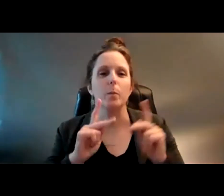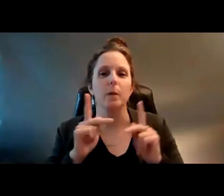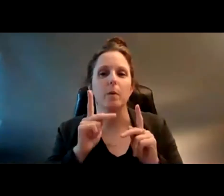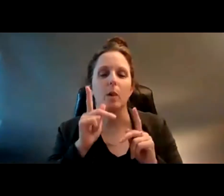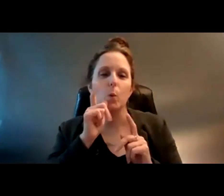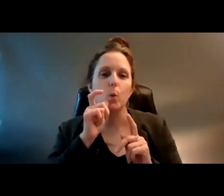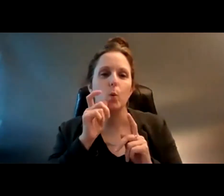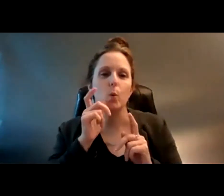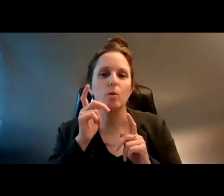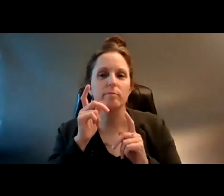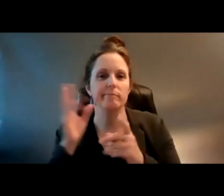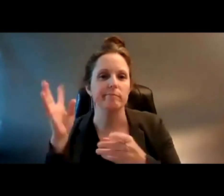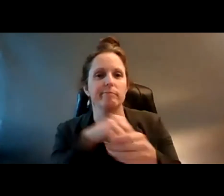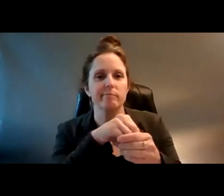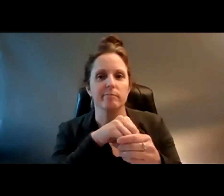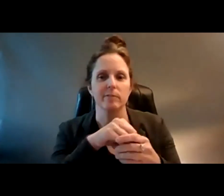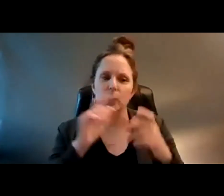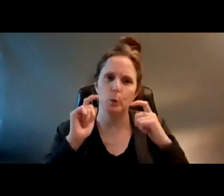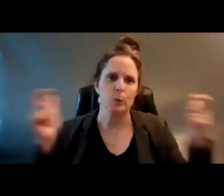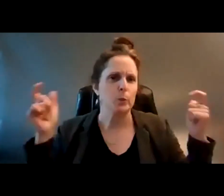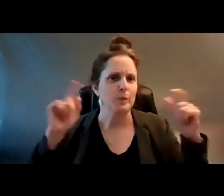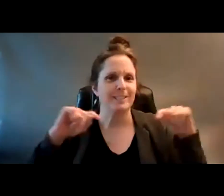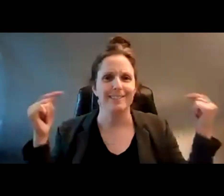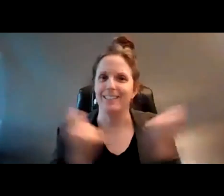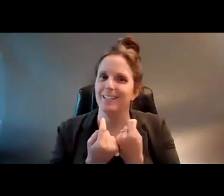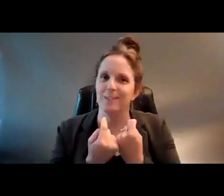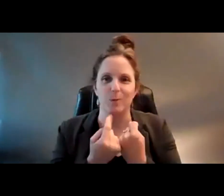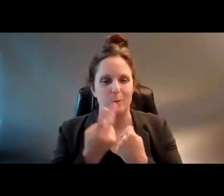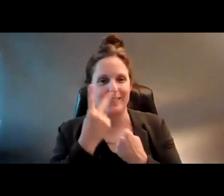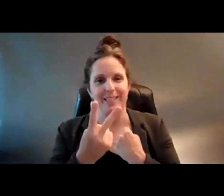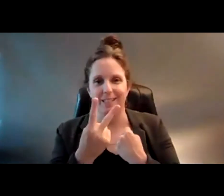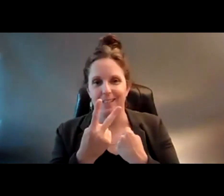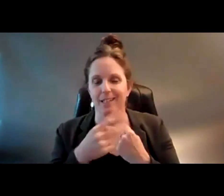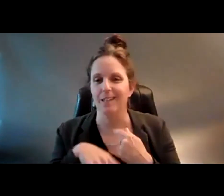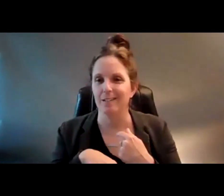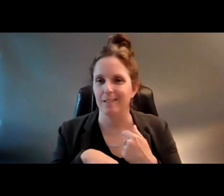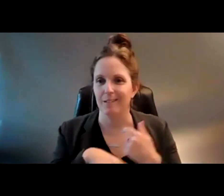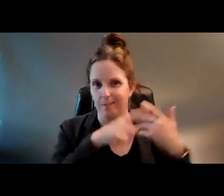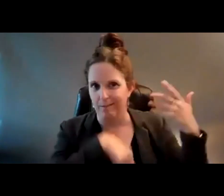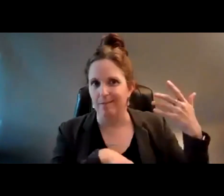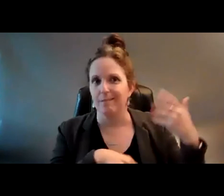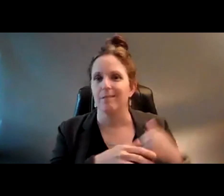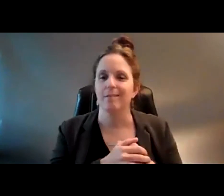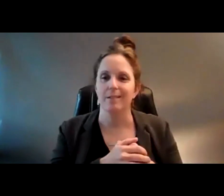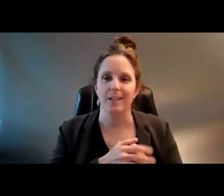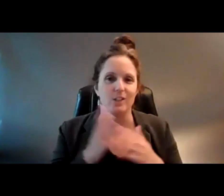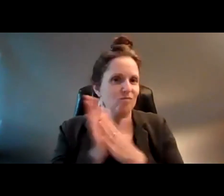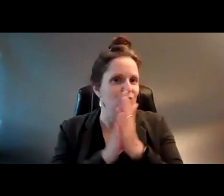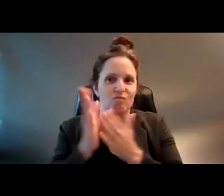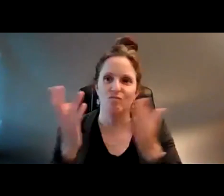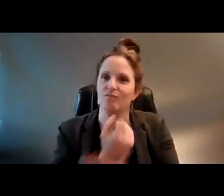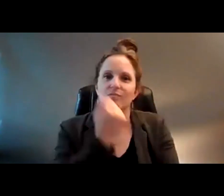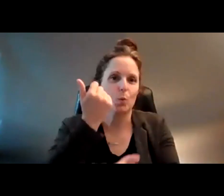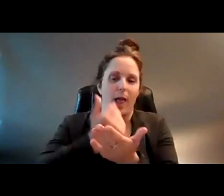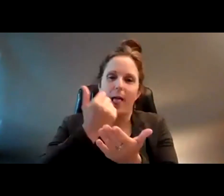had a really large, kind of amazing team of people who just jumped in to help as soon as we asked them. It was incredible.